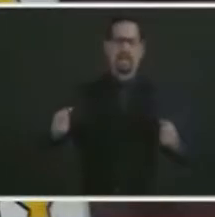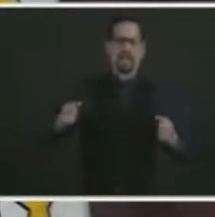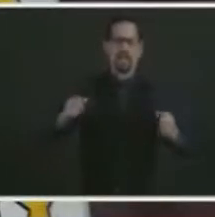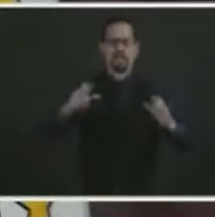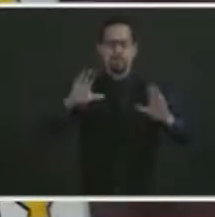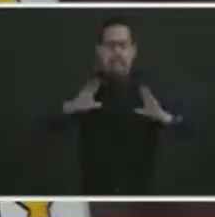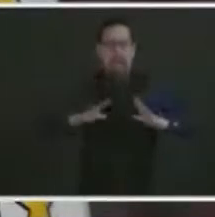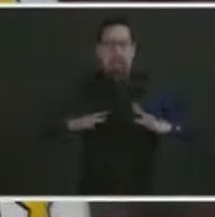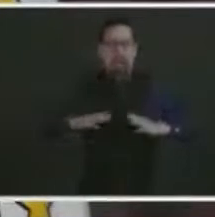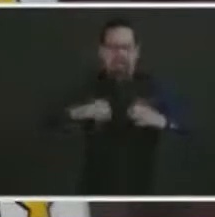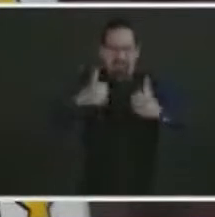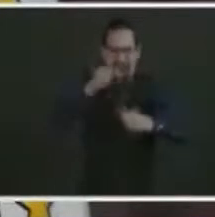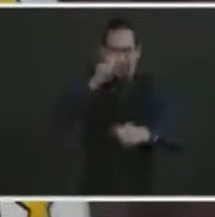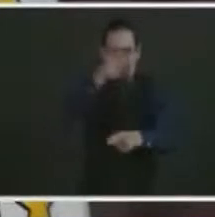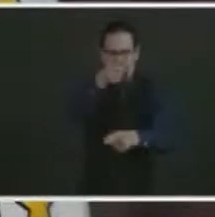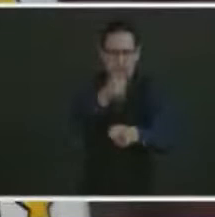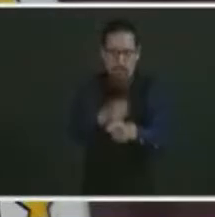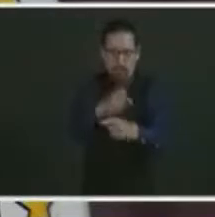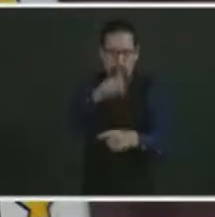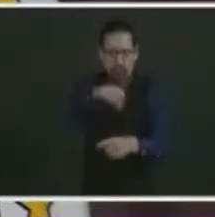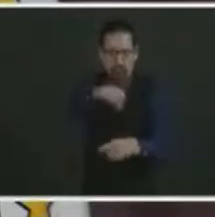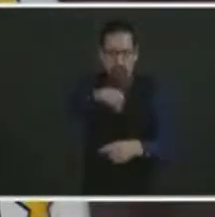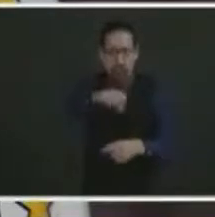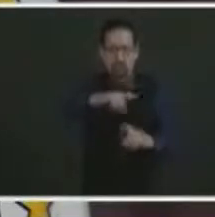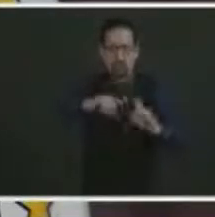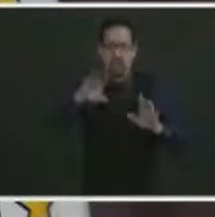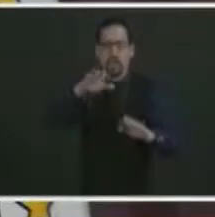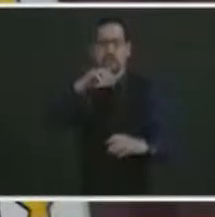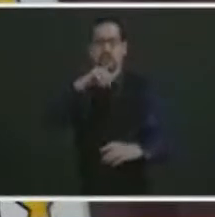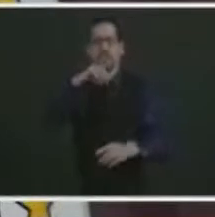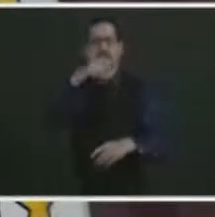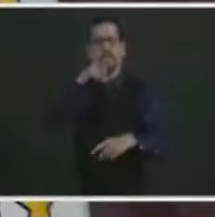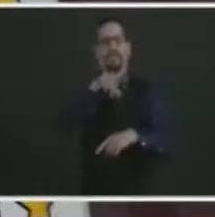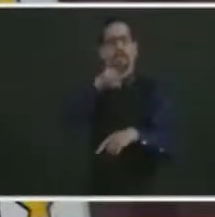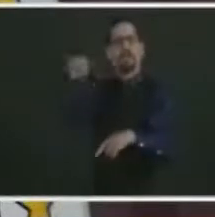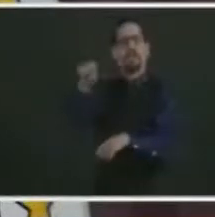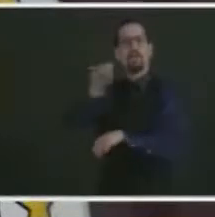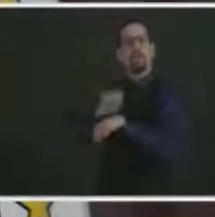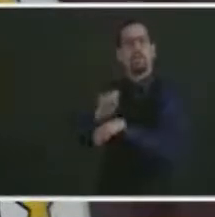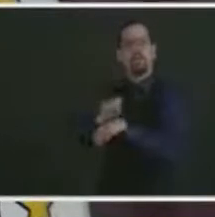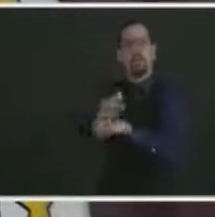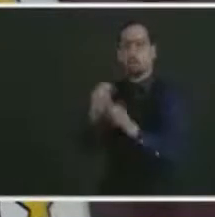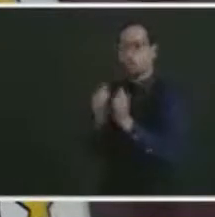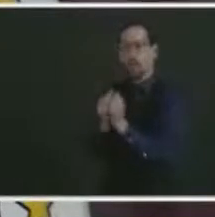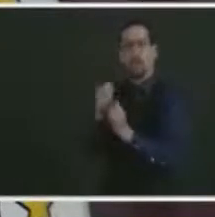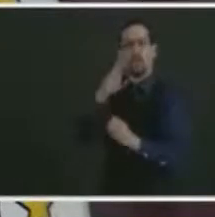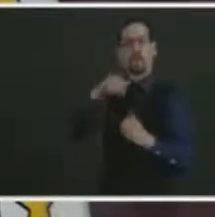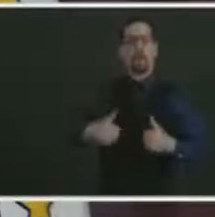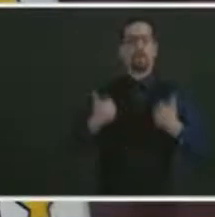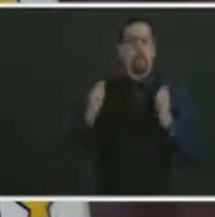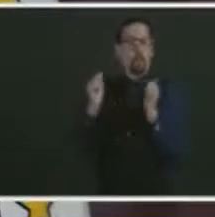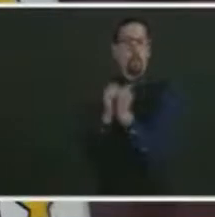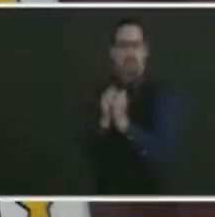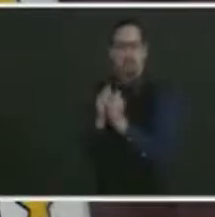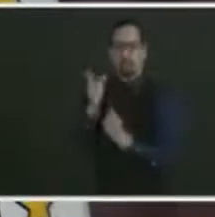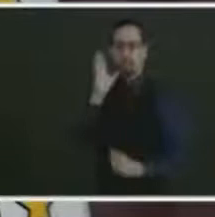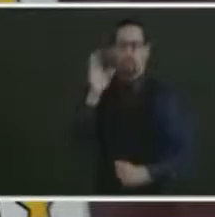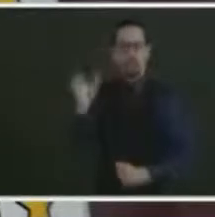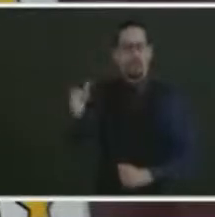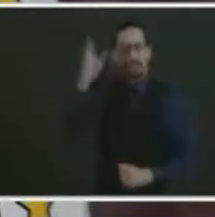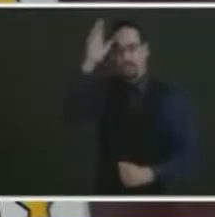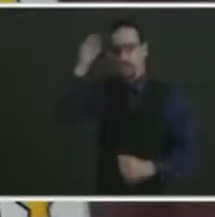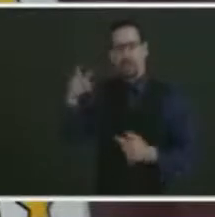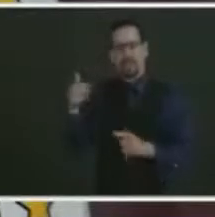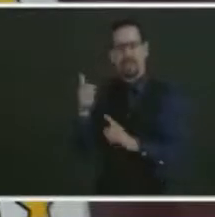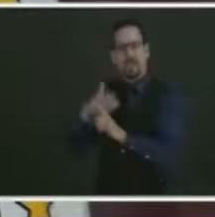so. But if you work with someone who's older, if you live with your grandma, grandpa, mother, father, aunt, uncle,